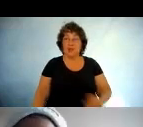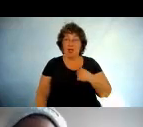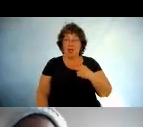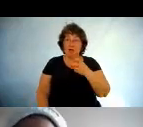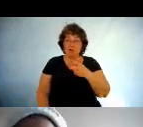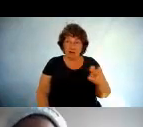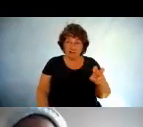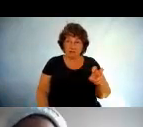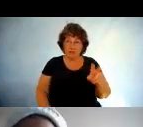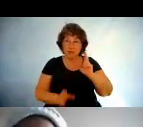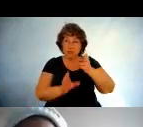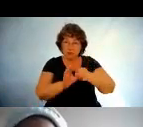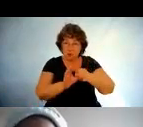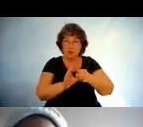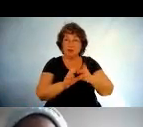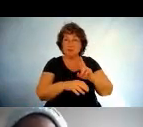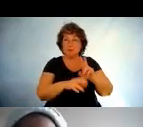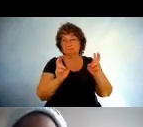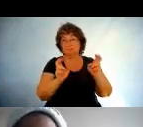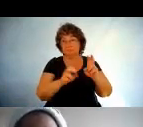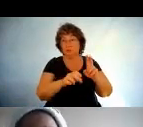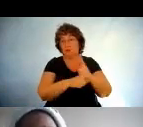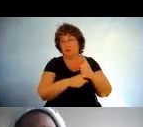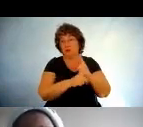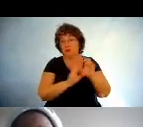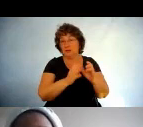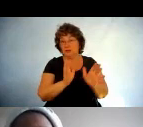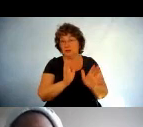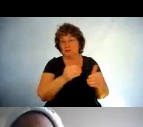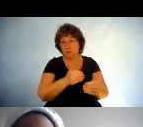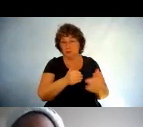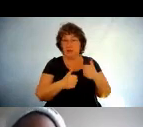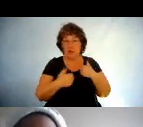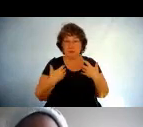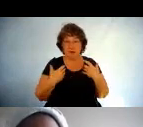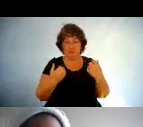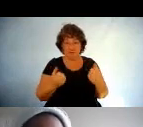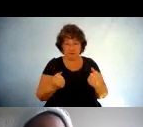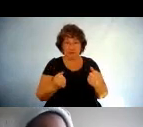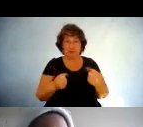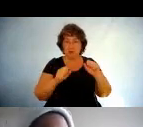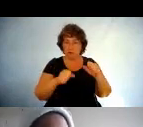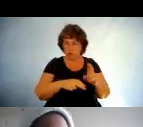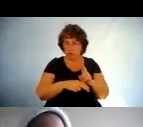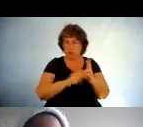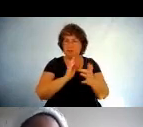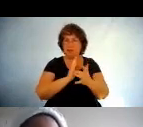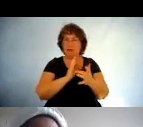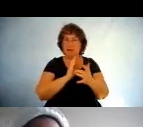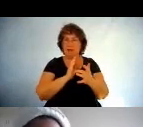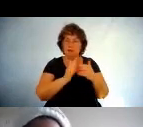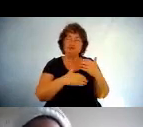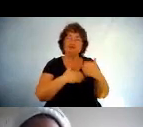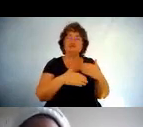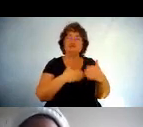once I gained the confidence in using my assistive technology with the help of Miss Irwin, I was then able to see that